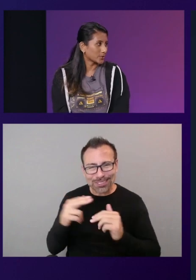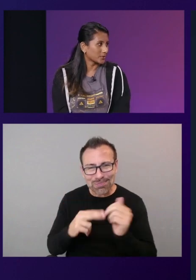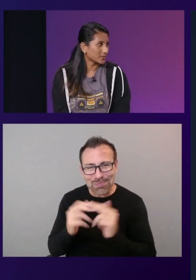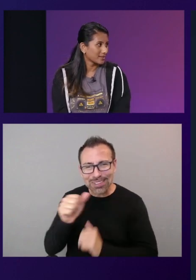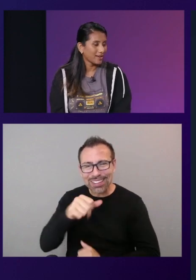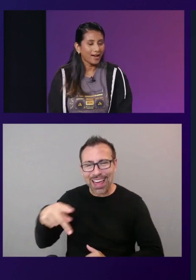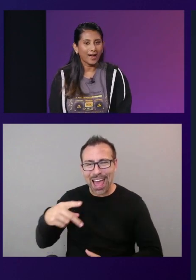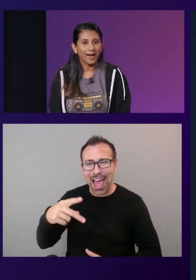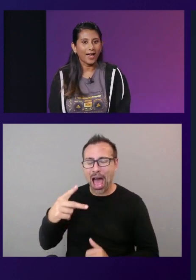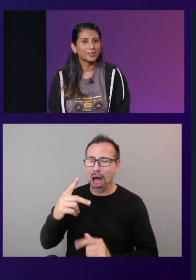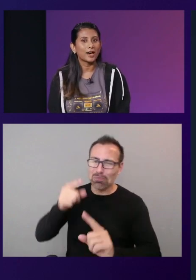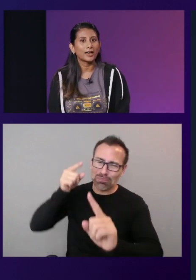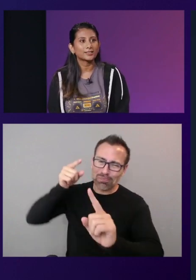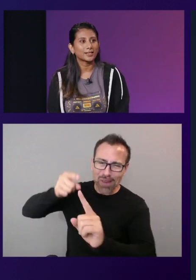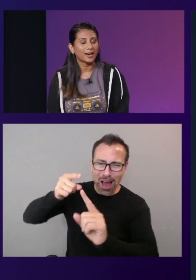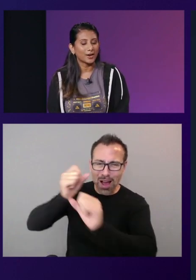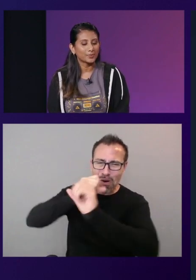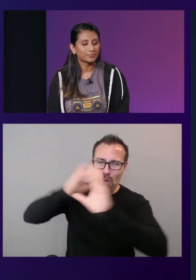your users